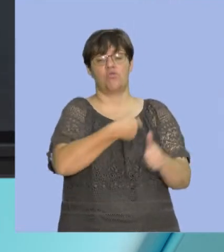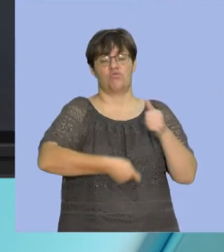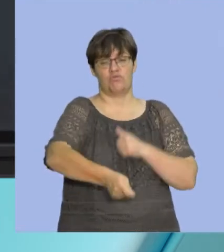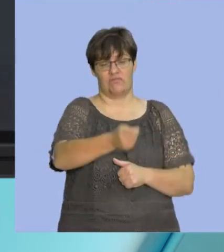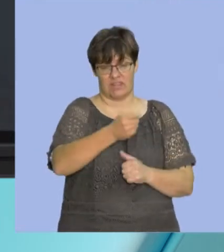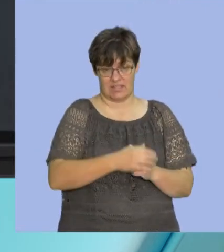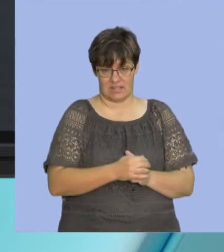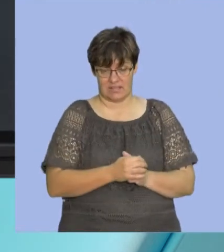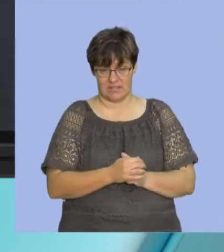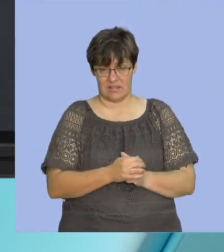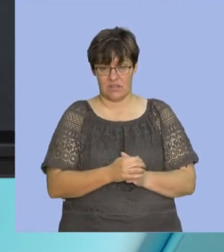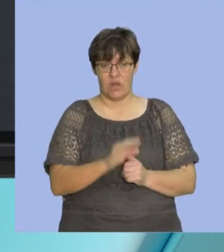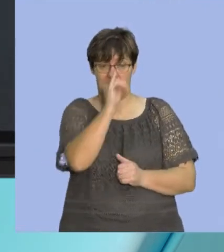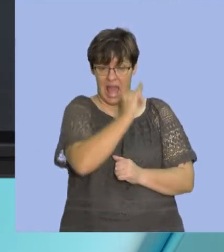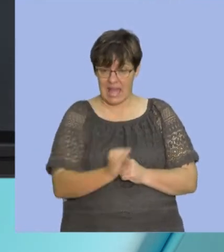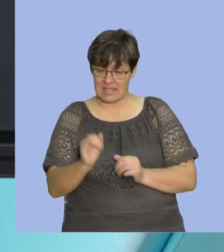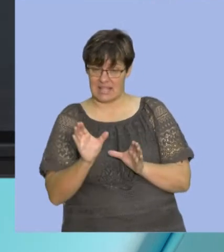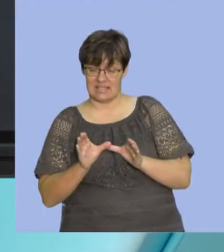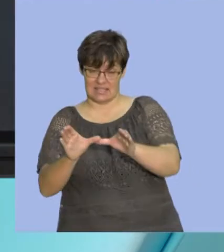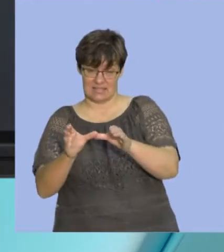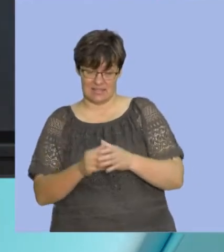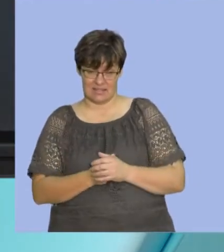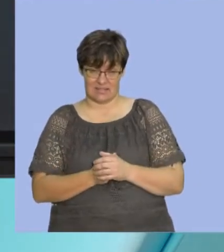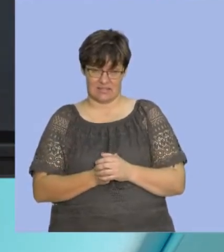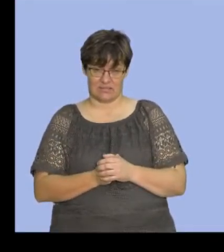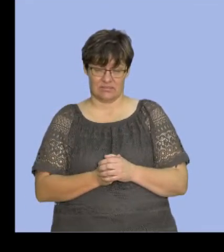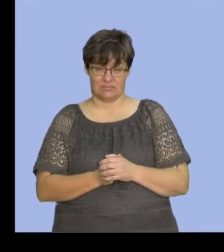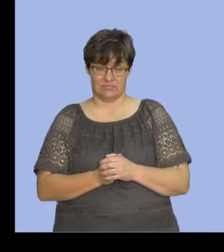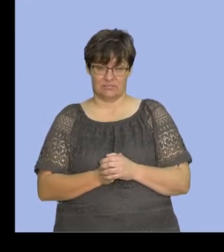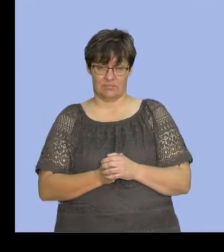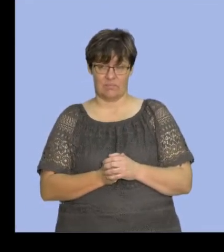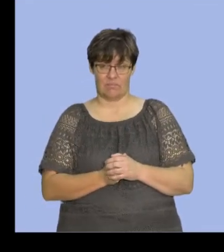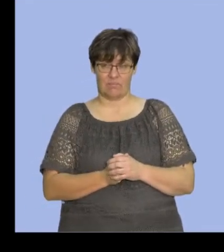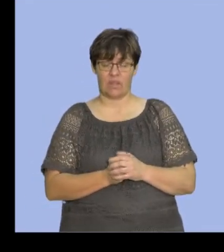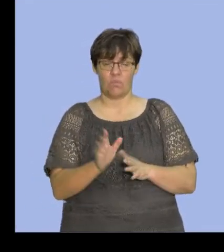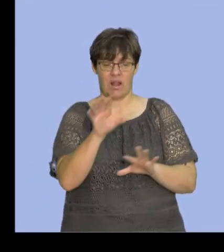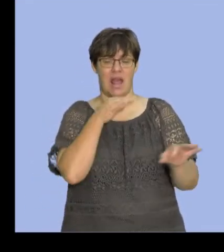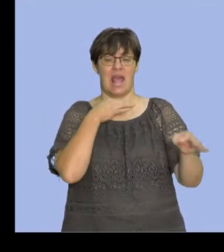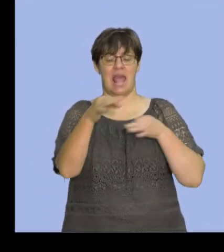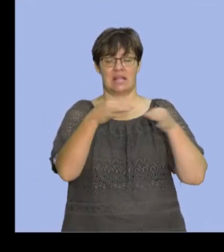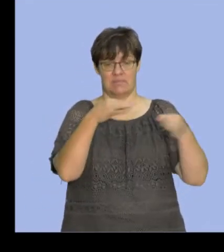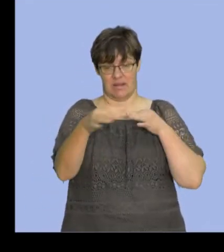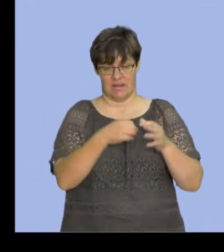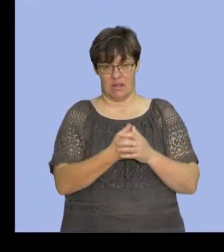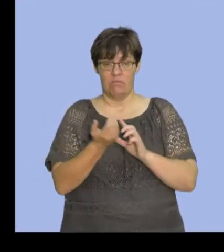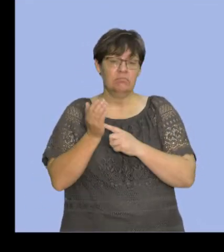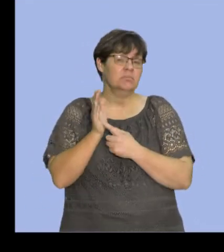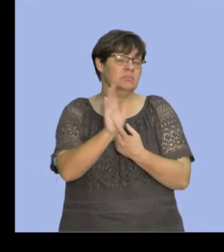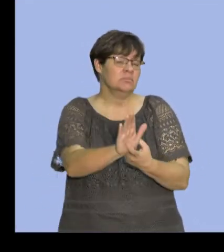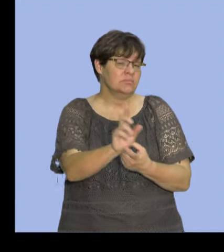going to isolate this transaction for you. And I'm going to take you into an explanation, and I'm going to show